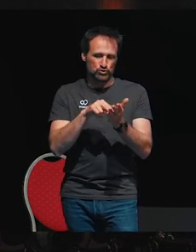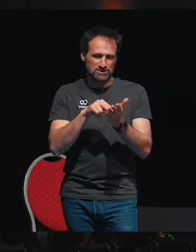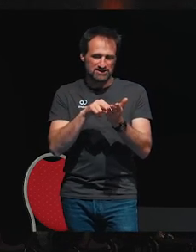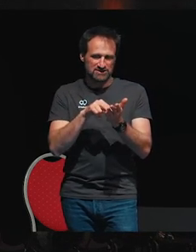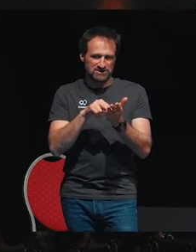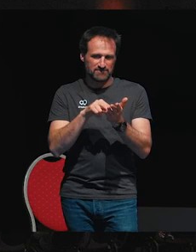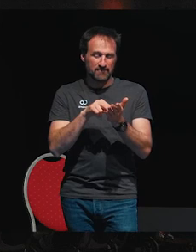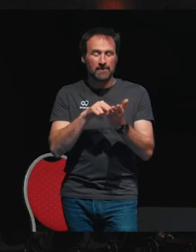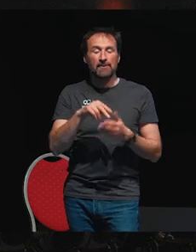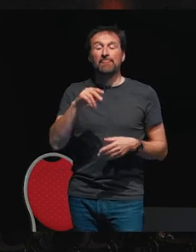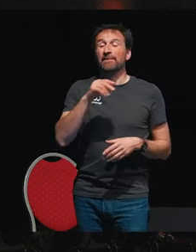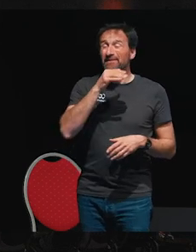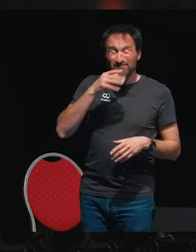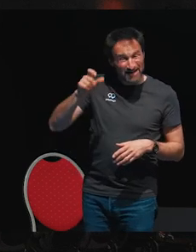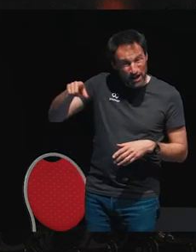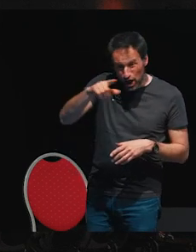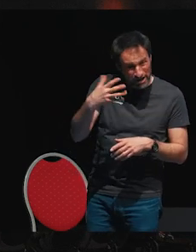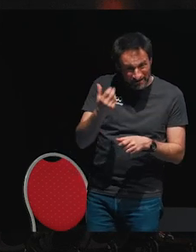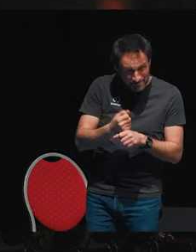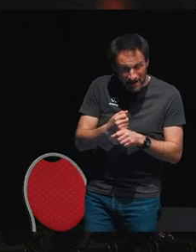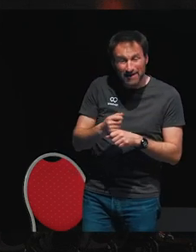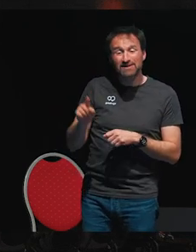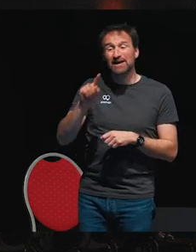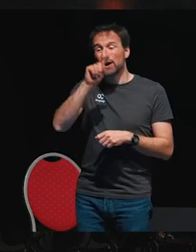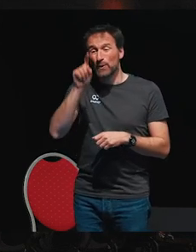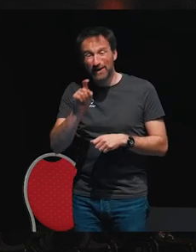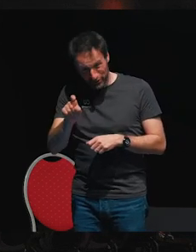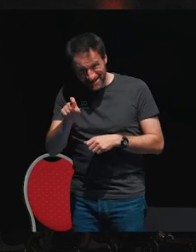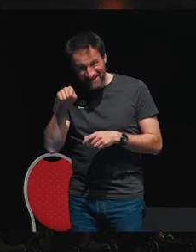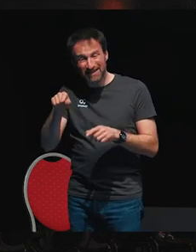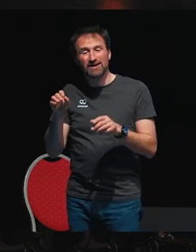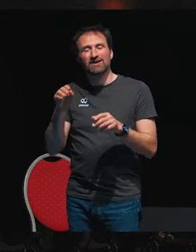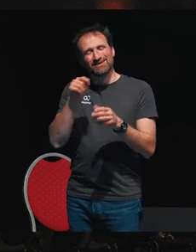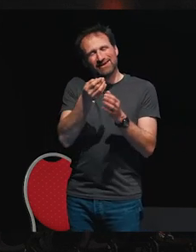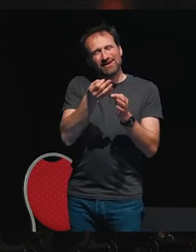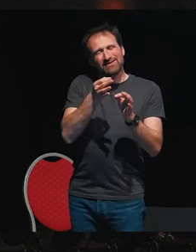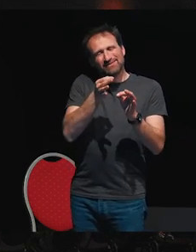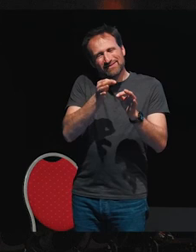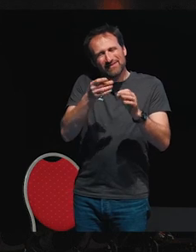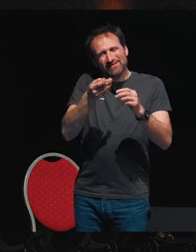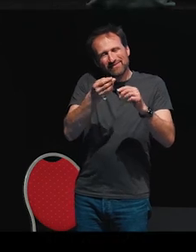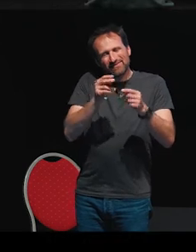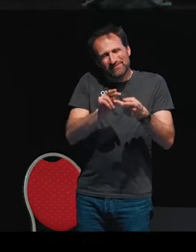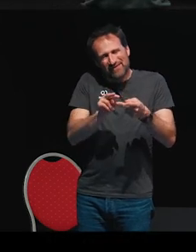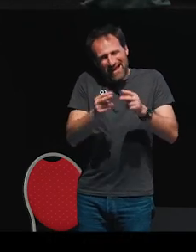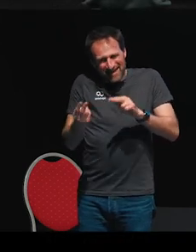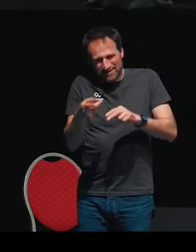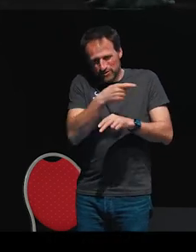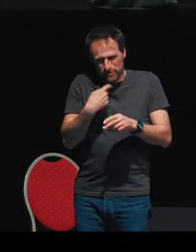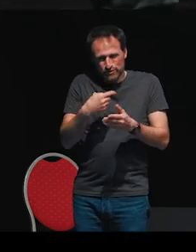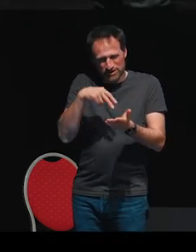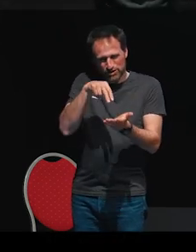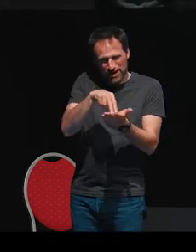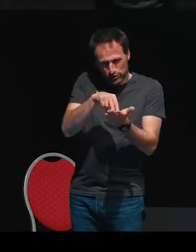What a lot of people do is they put their queries that derive the state from your store into your consumers, into